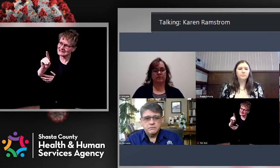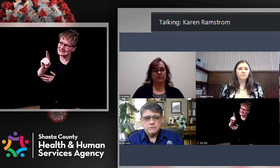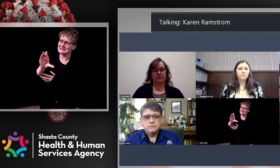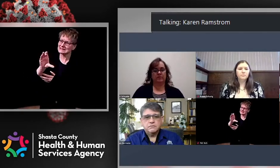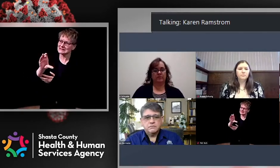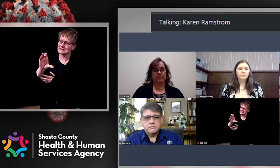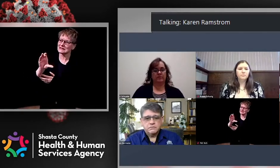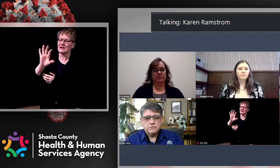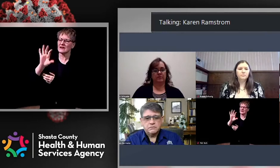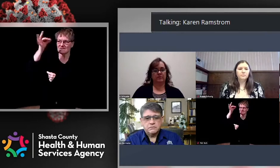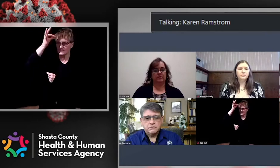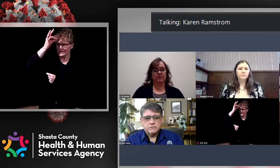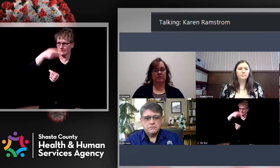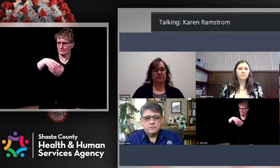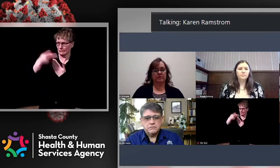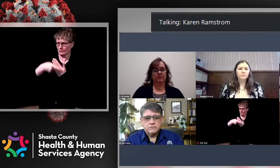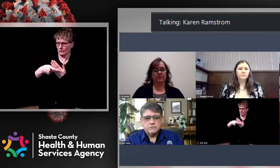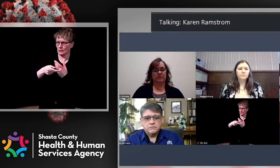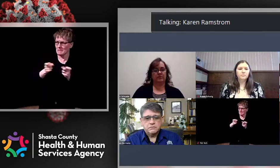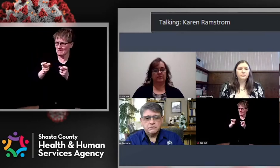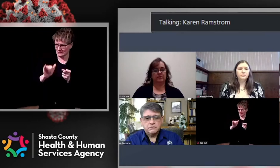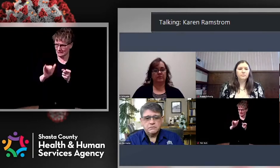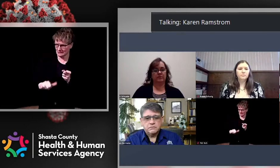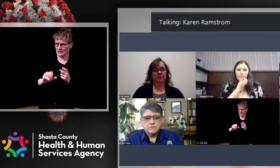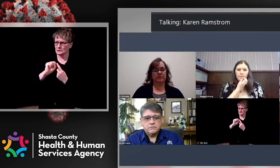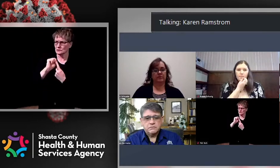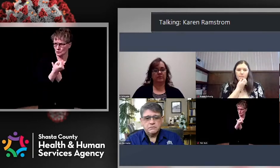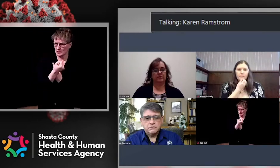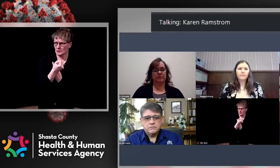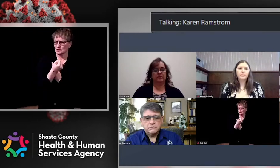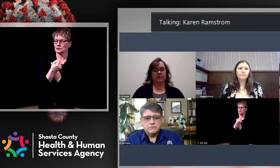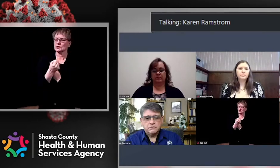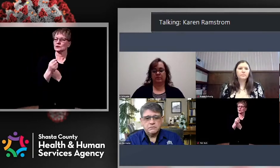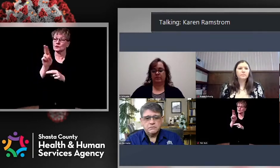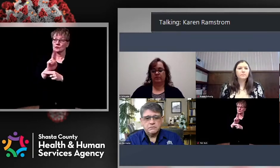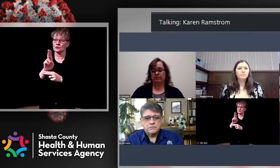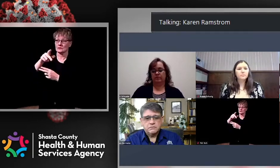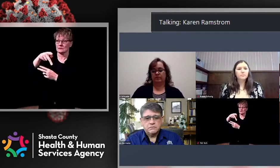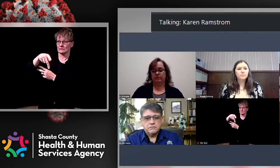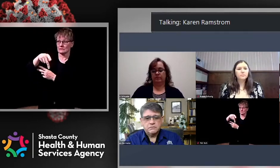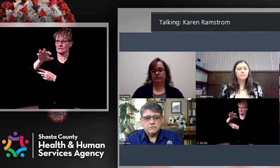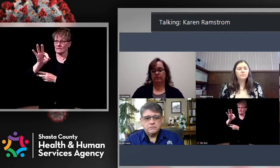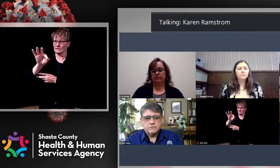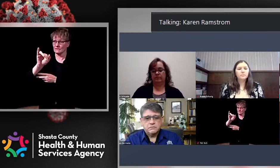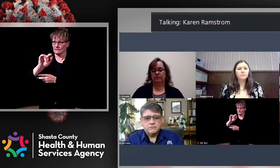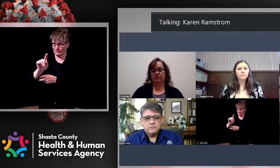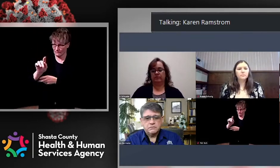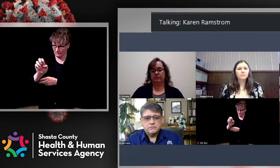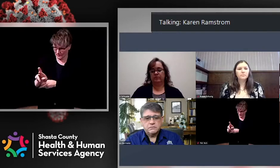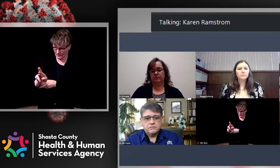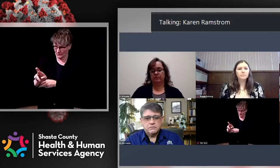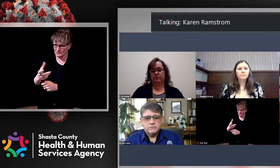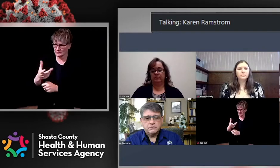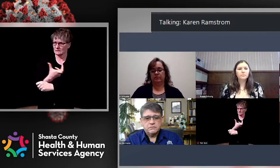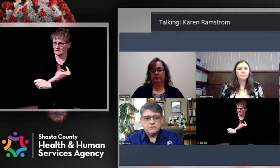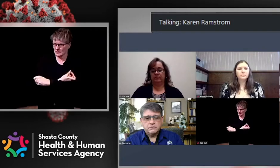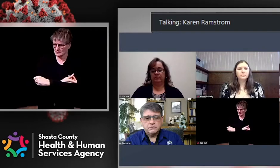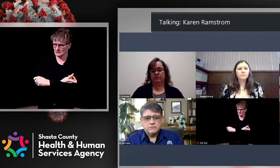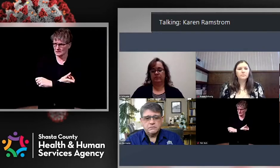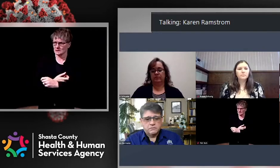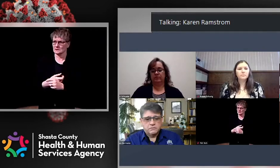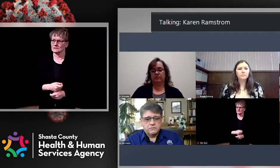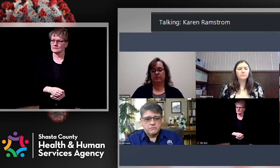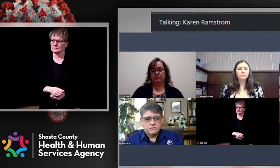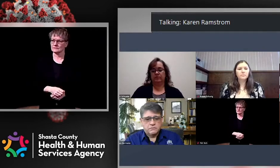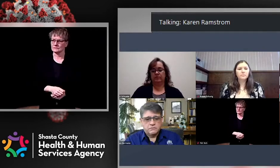what's happening is at the national level, the CDC is kind of they know how many programs are signed up